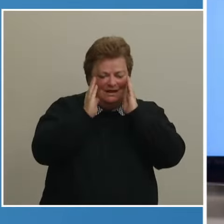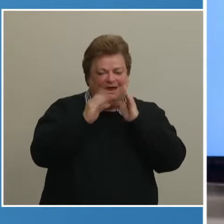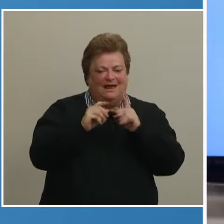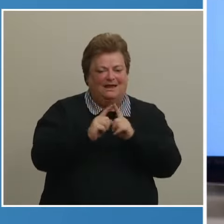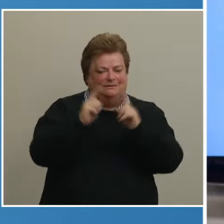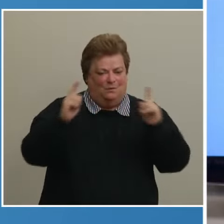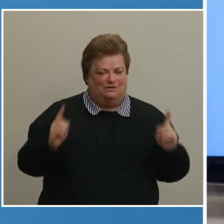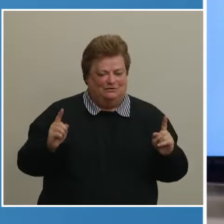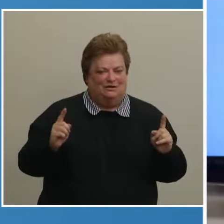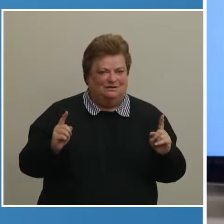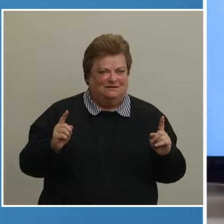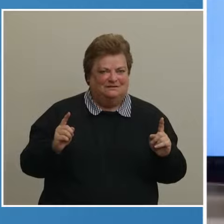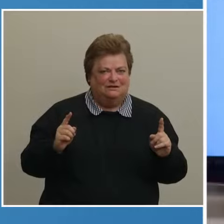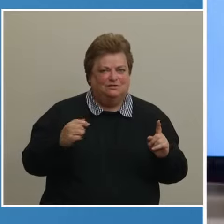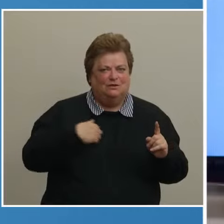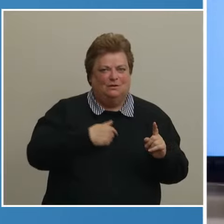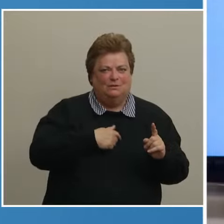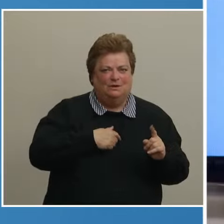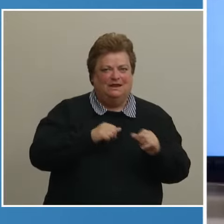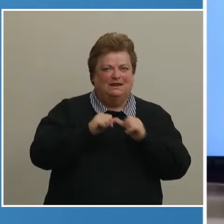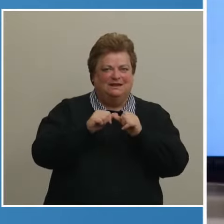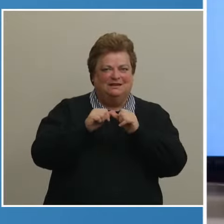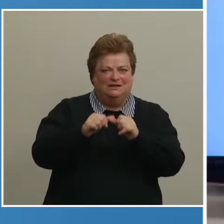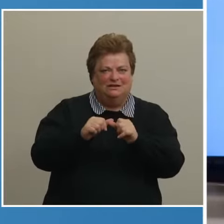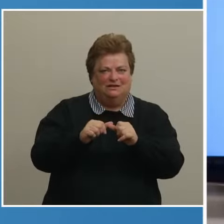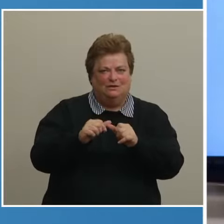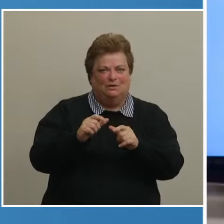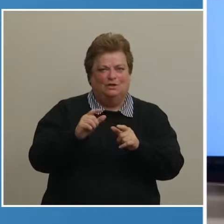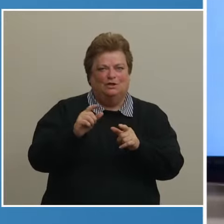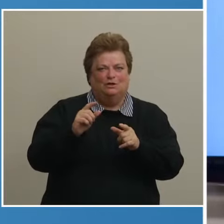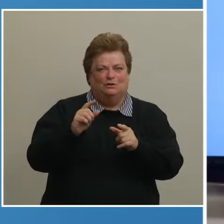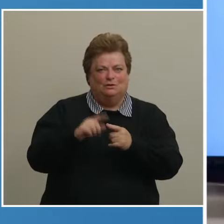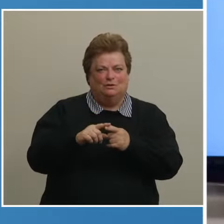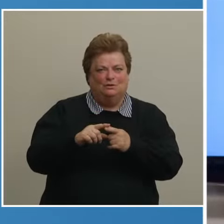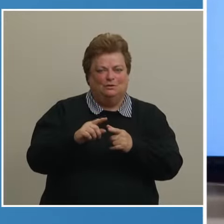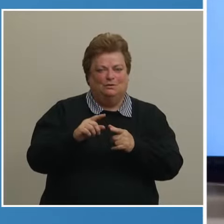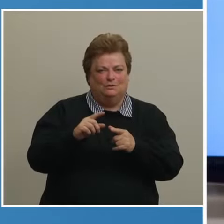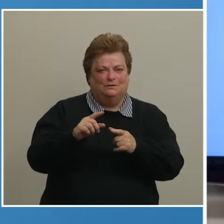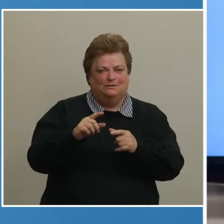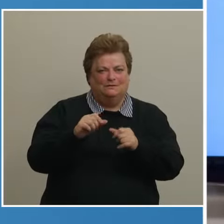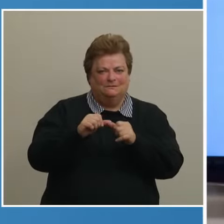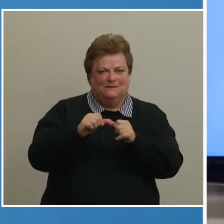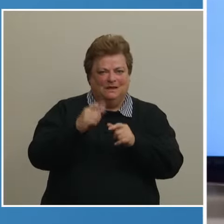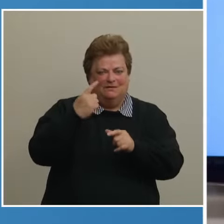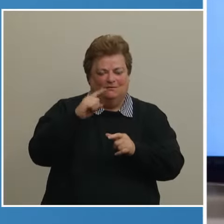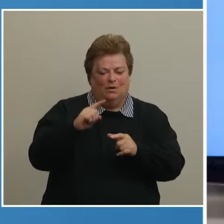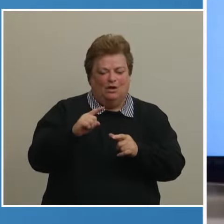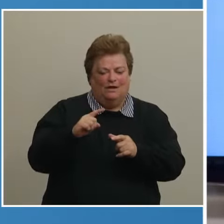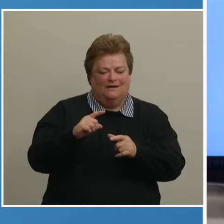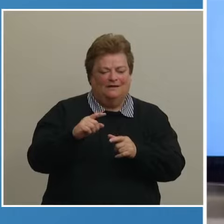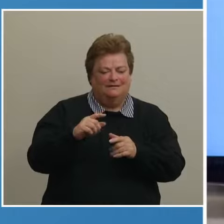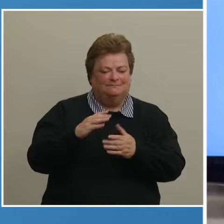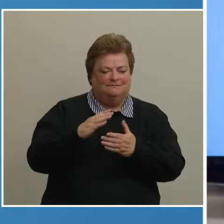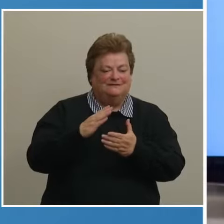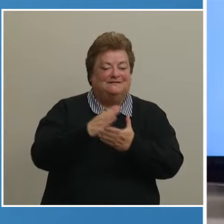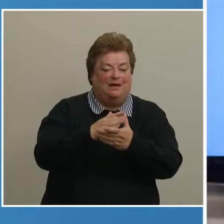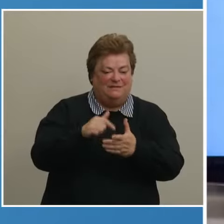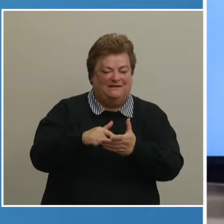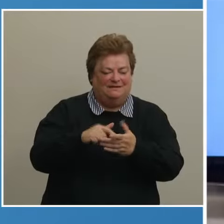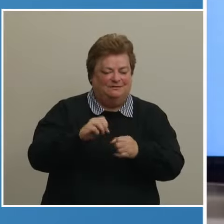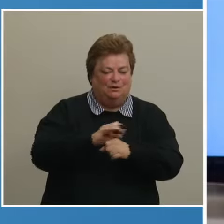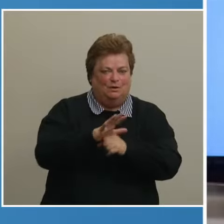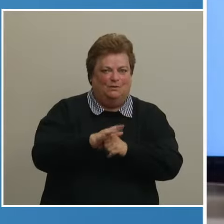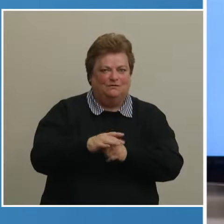distance from others. Those will continue to be important practices to help see us through past this pandemic. And in closing, I want